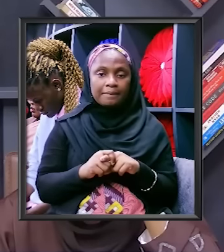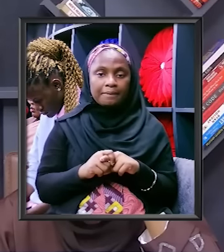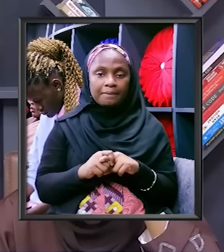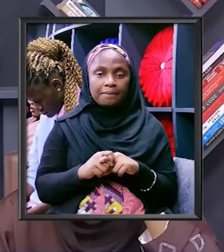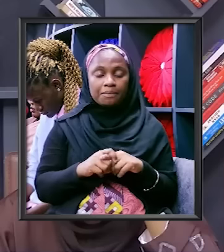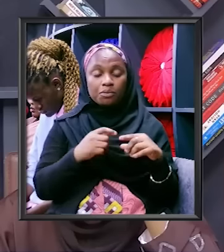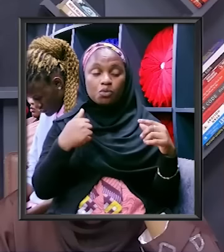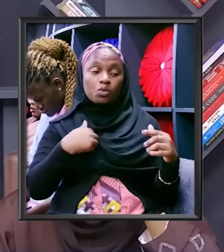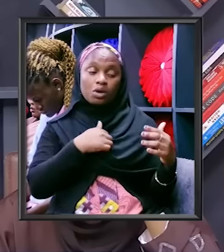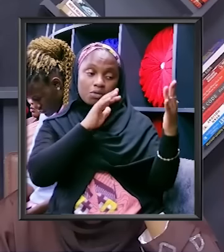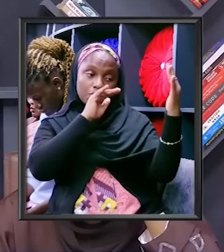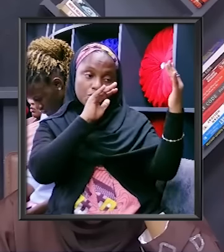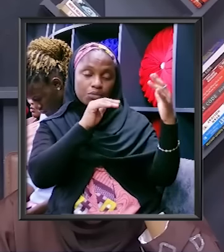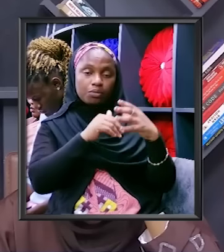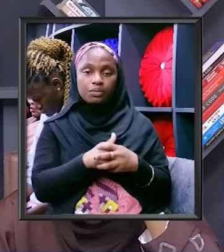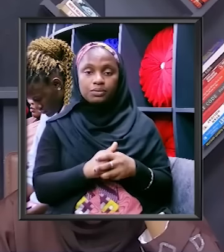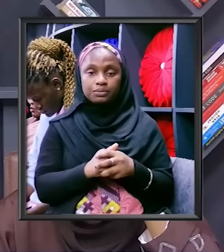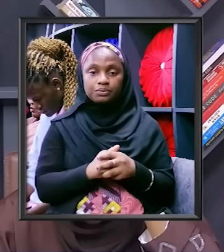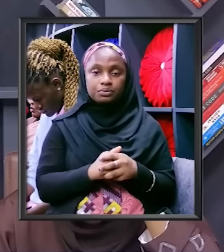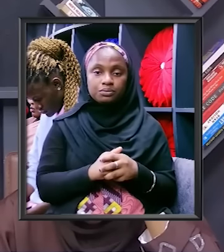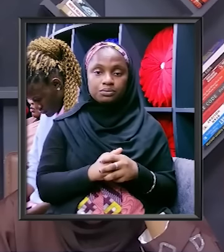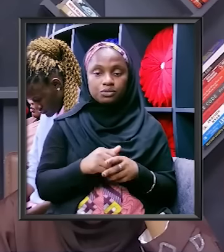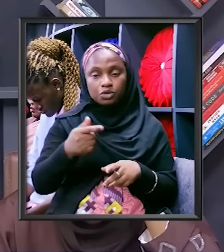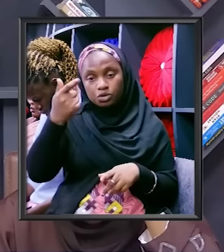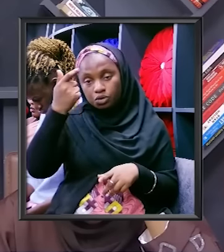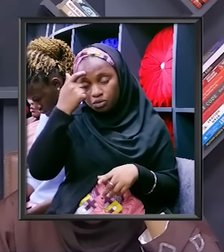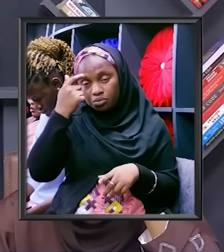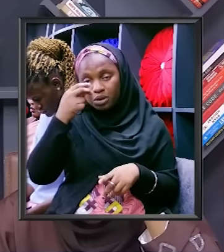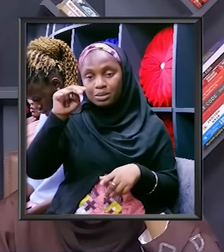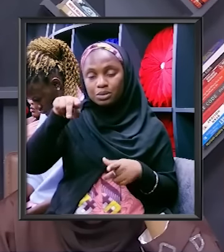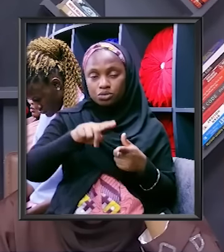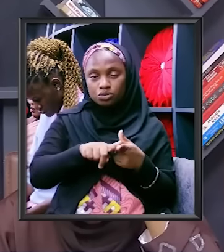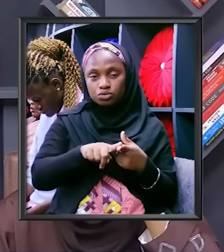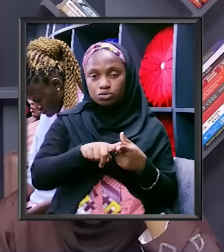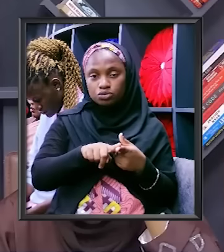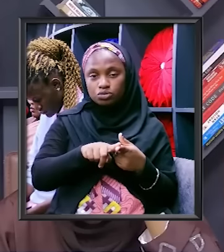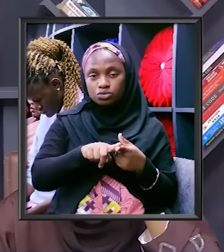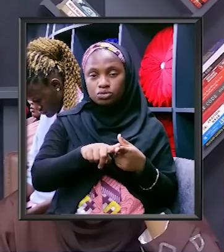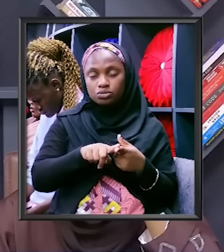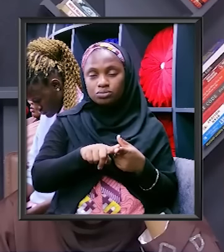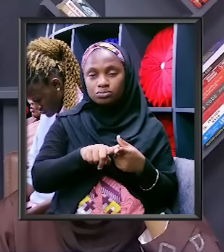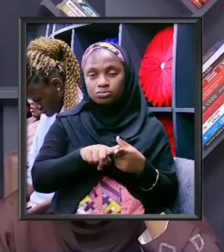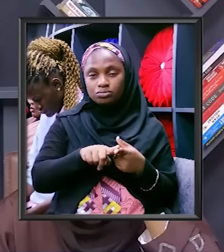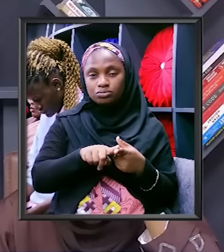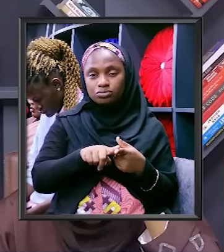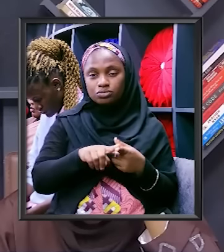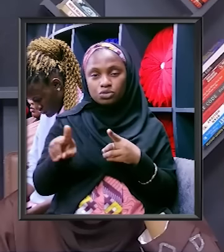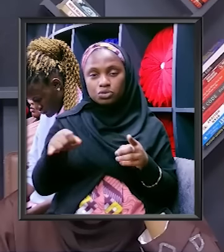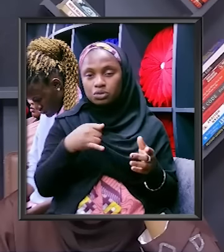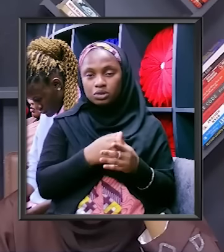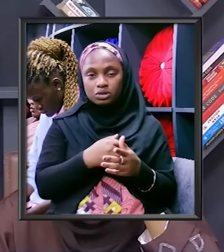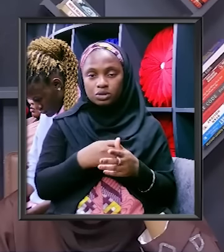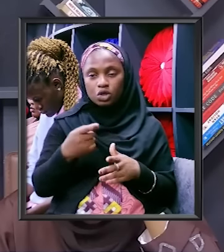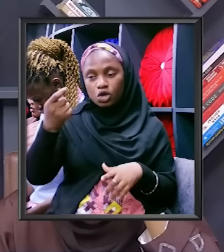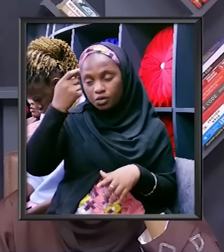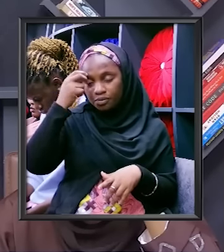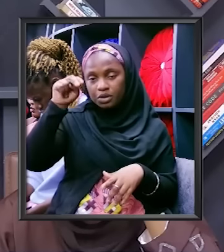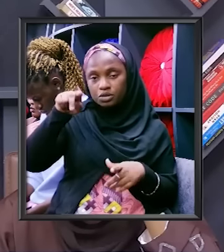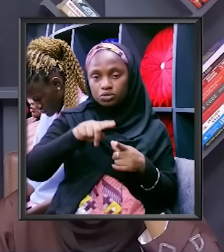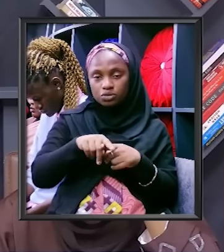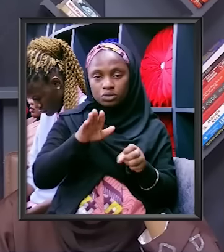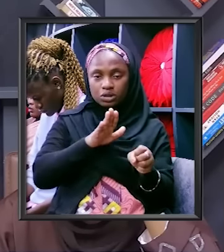hope day. But government supposed adjust. Government supposed do the needful. We know